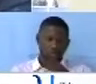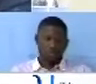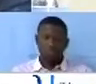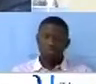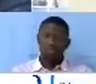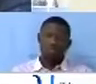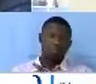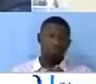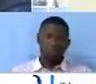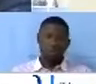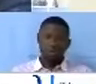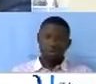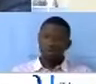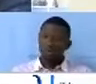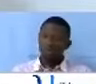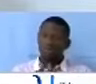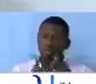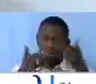unlawful?